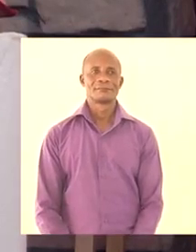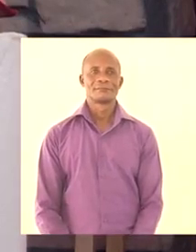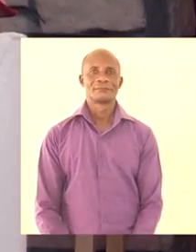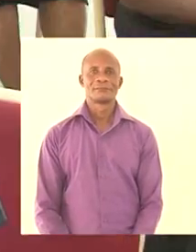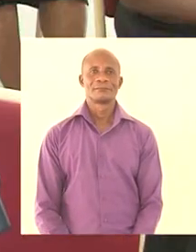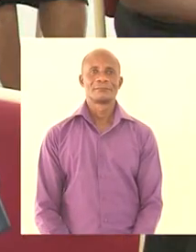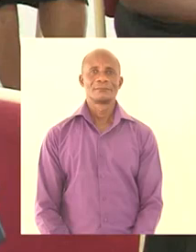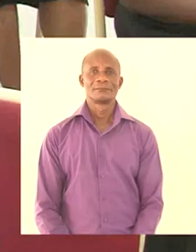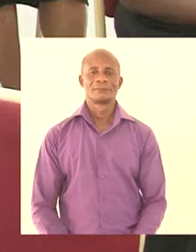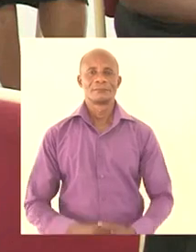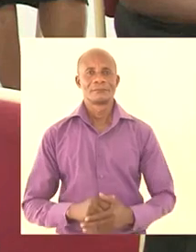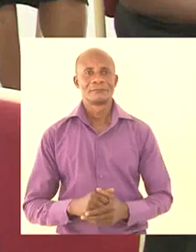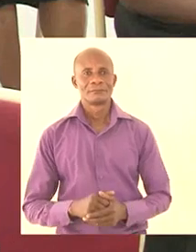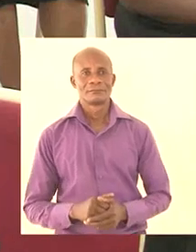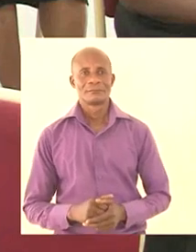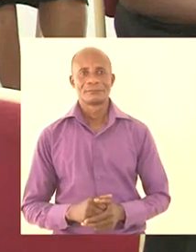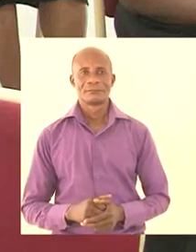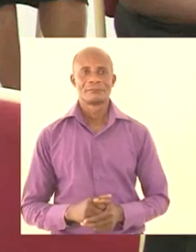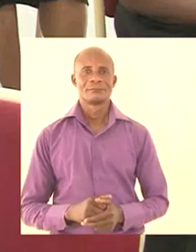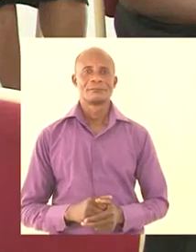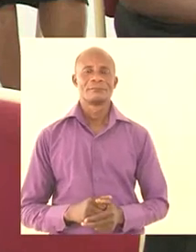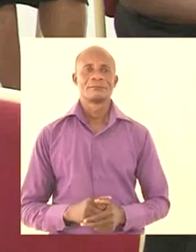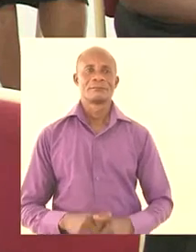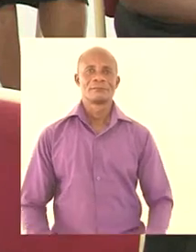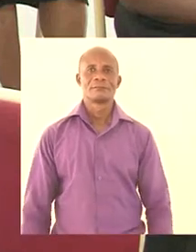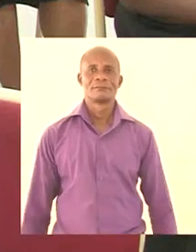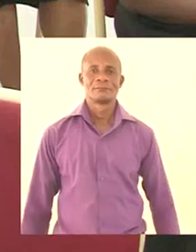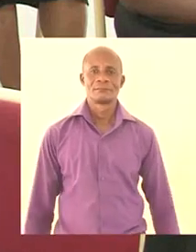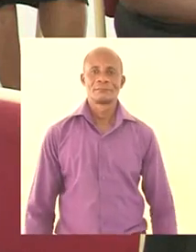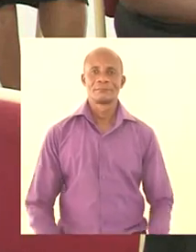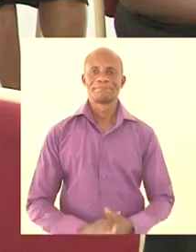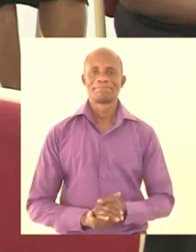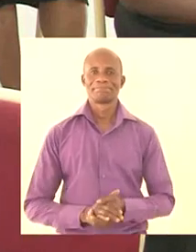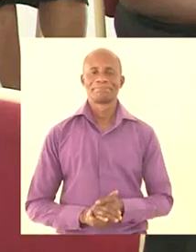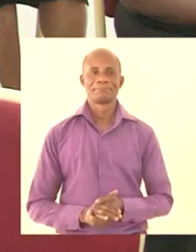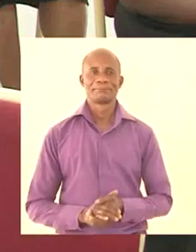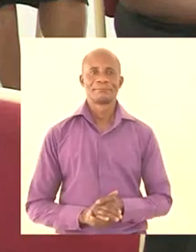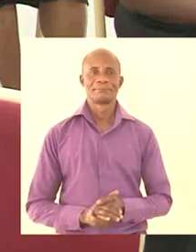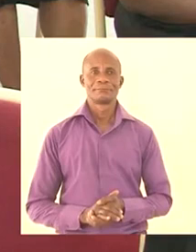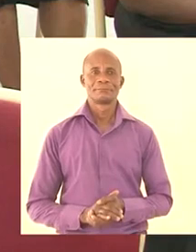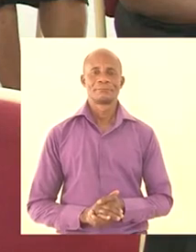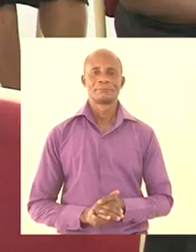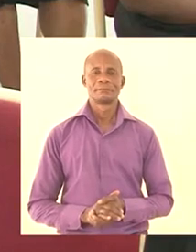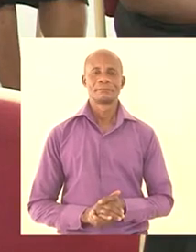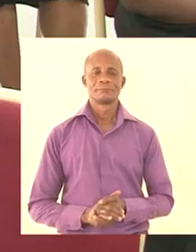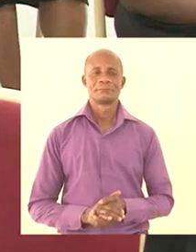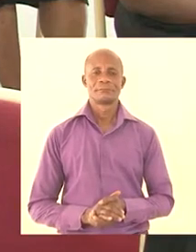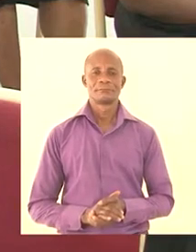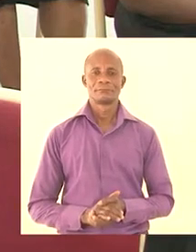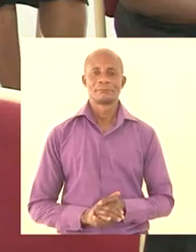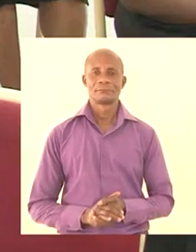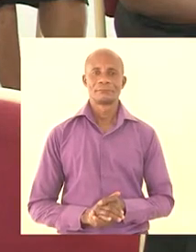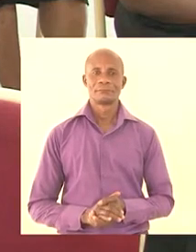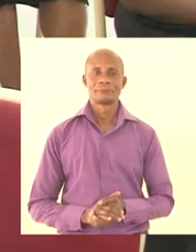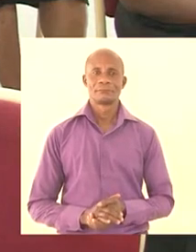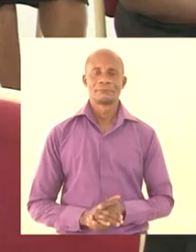Yes. Covetousness is like when you want to take what your neighbor has by force. Then your own is not enough for you. You want